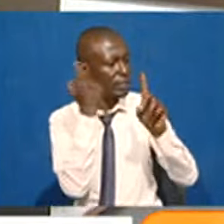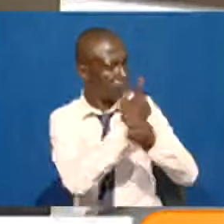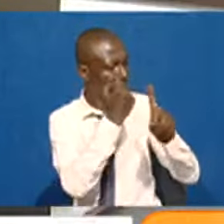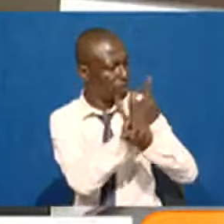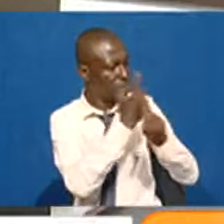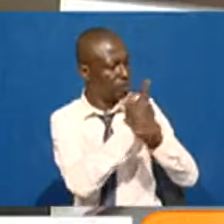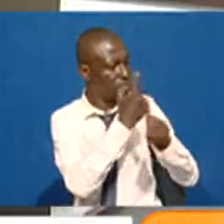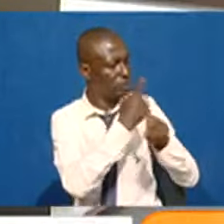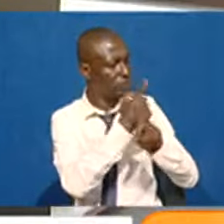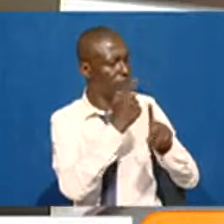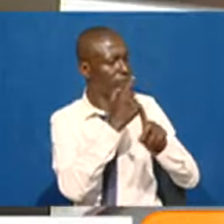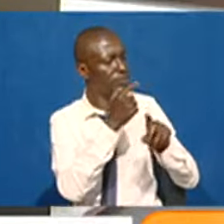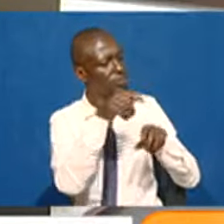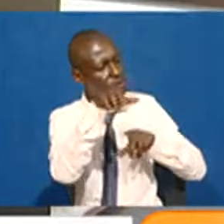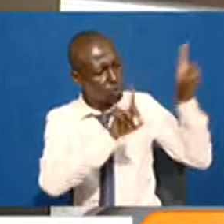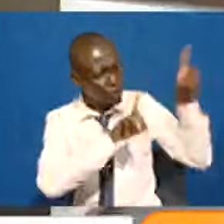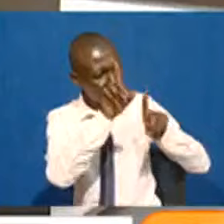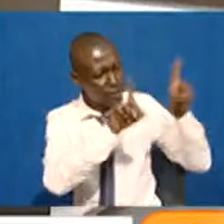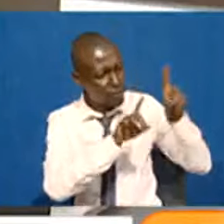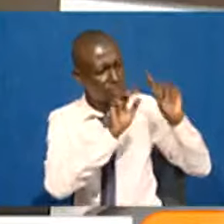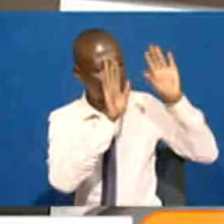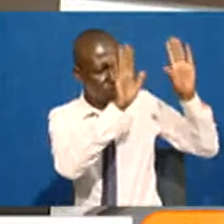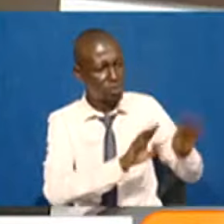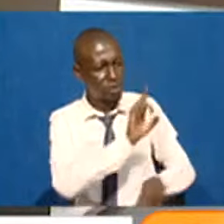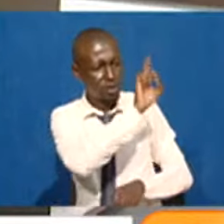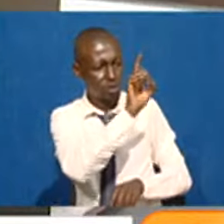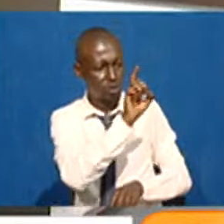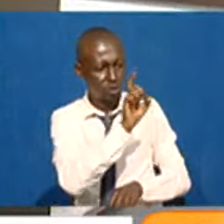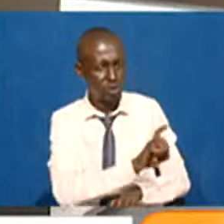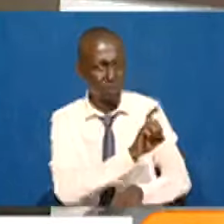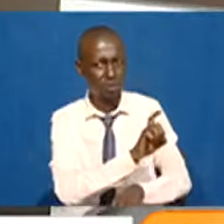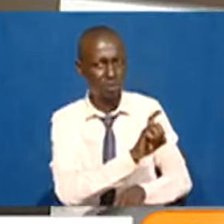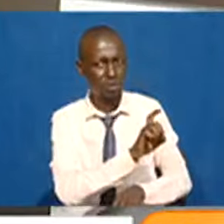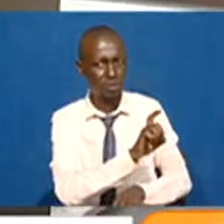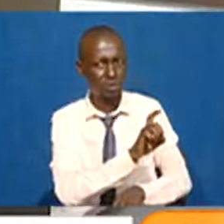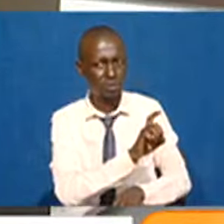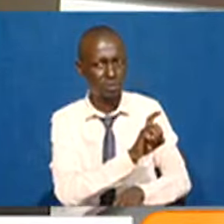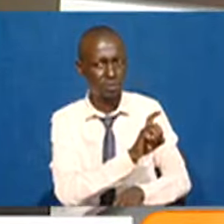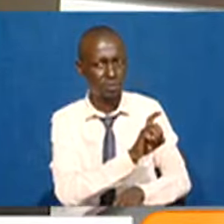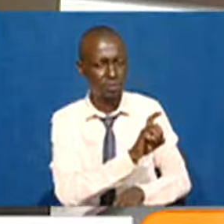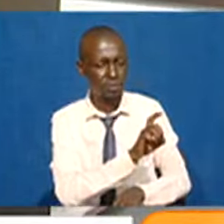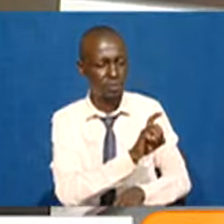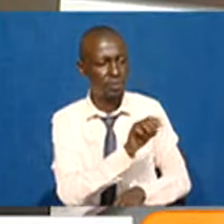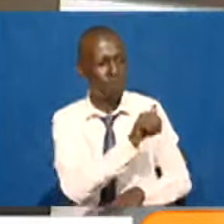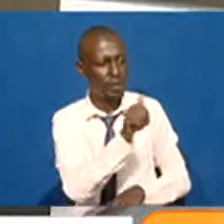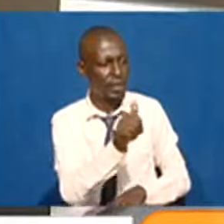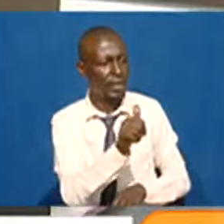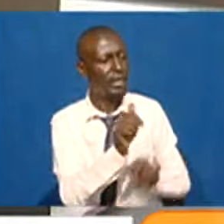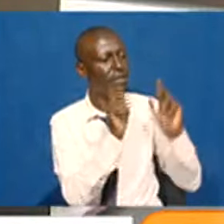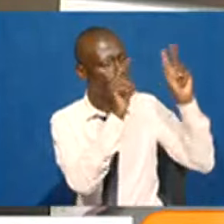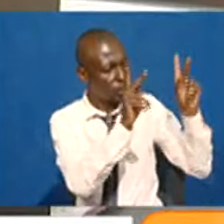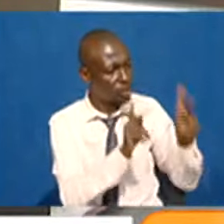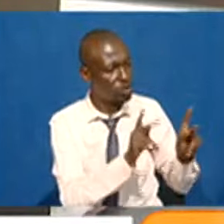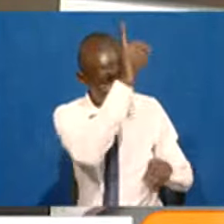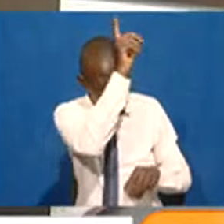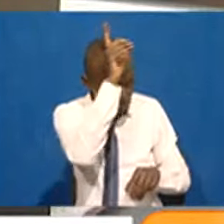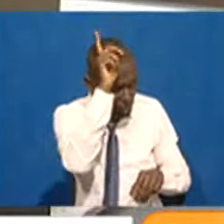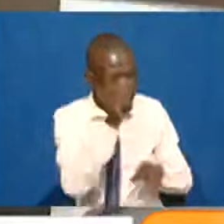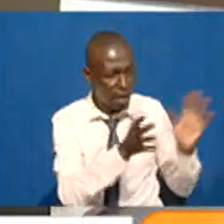loved one loses their life here in Nairobi, and from my village, we tend to bury in the village. That's in Kisumu, Nyakach, Gondani, and